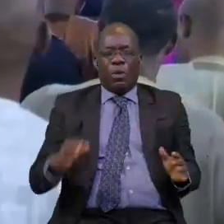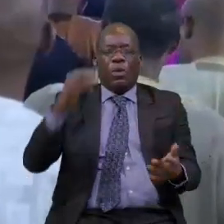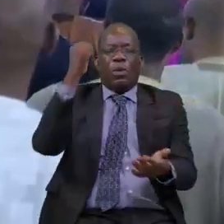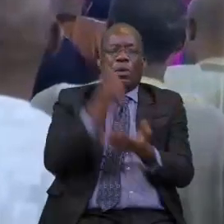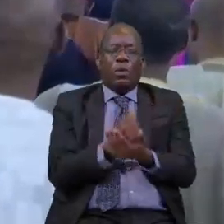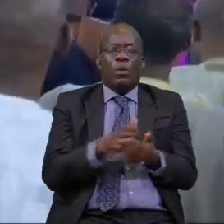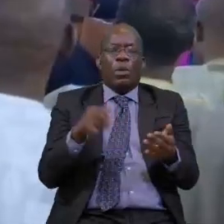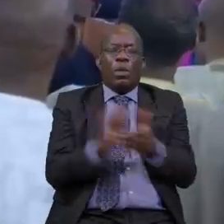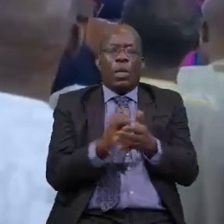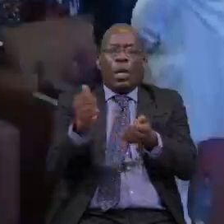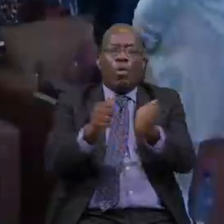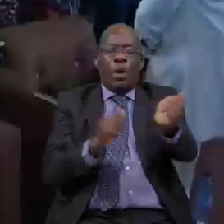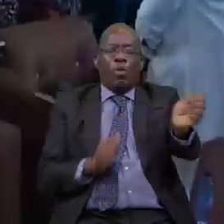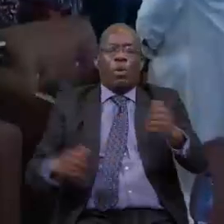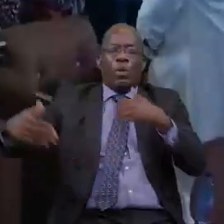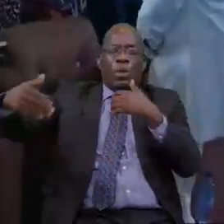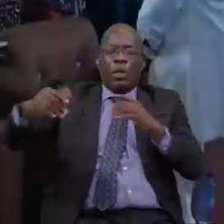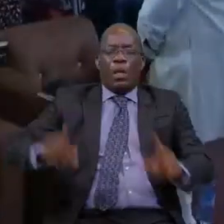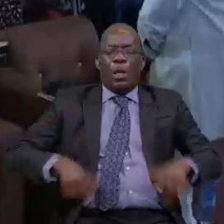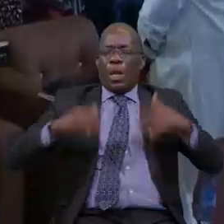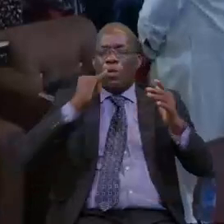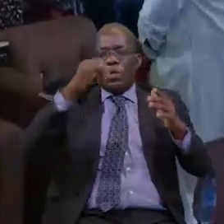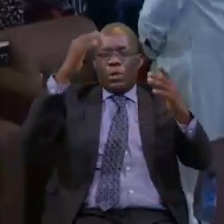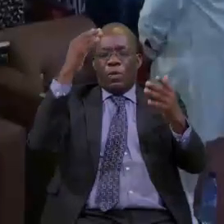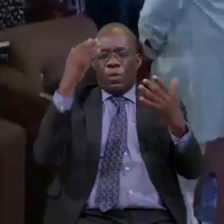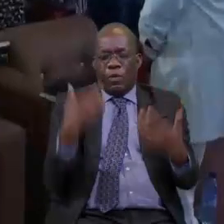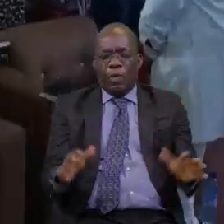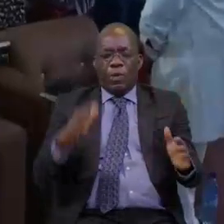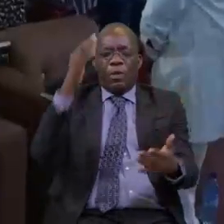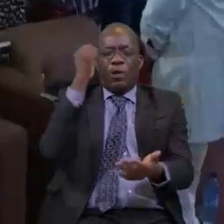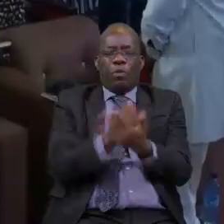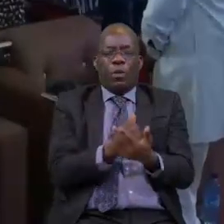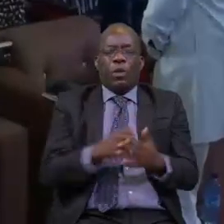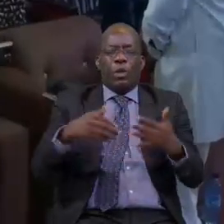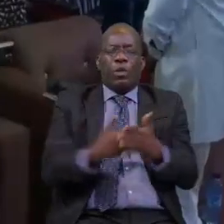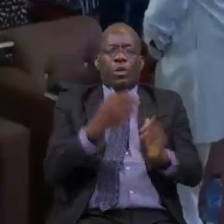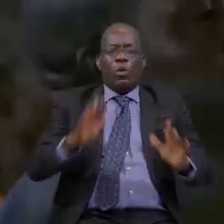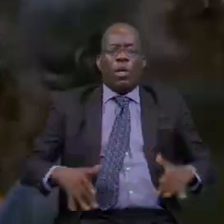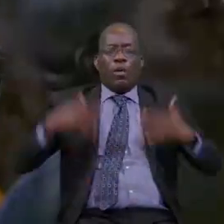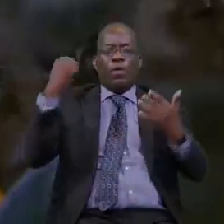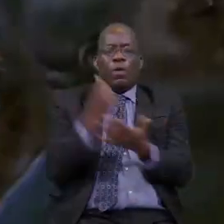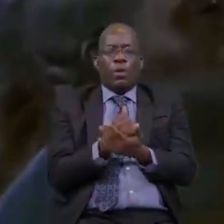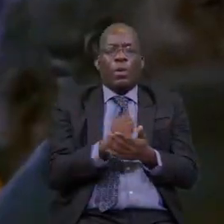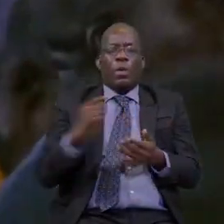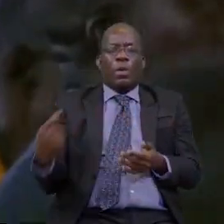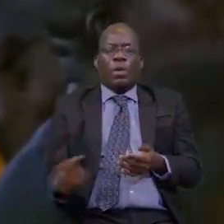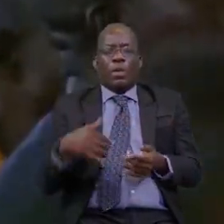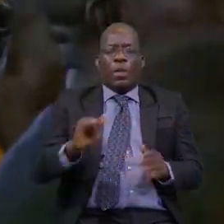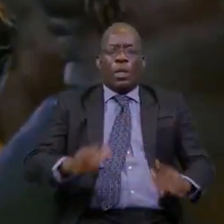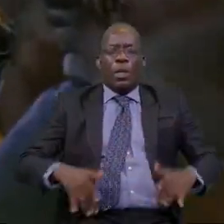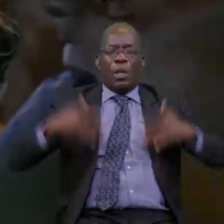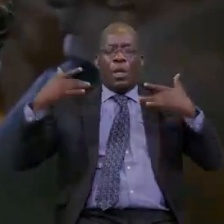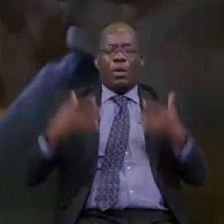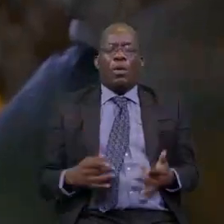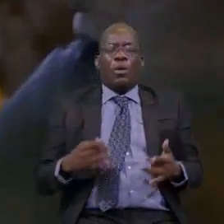backward life is gone. Amen. New life. Amen. Eternal life. Amen. Super